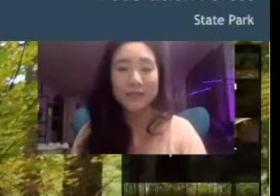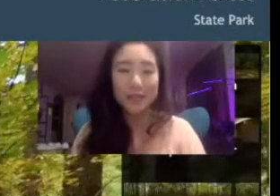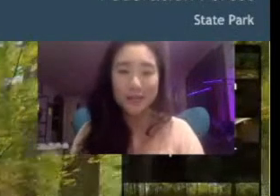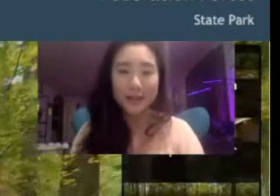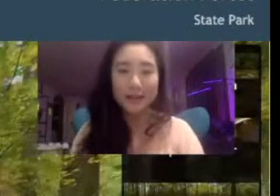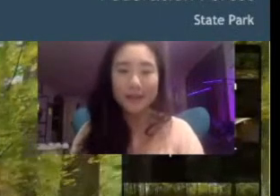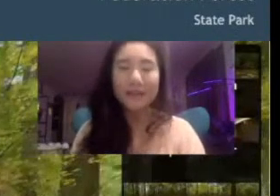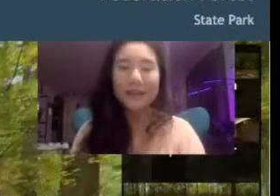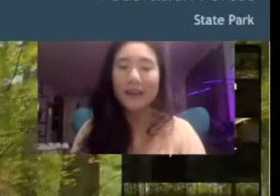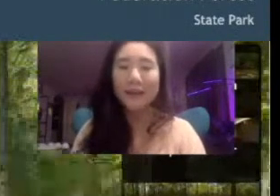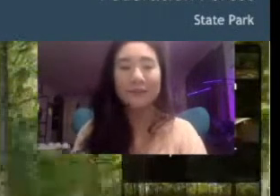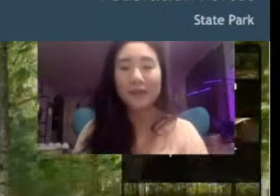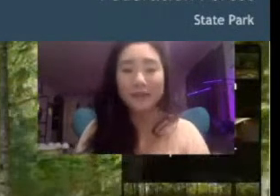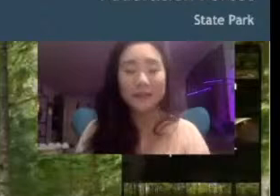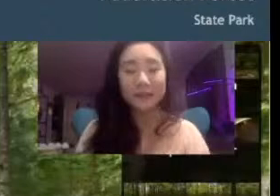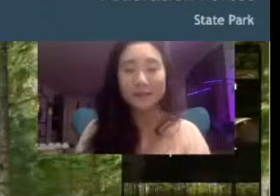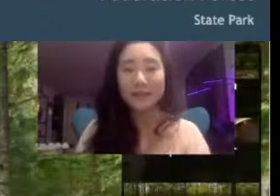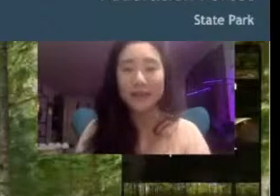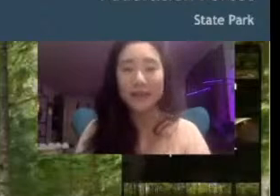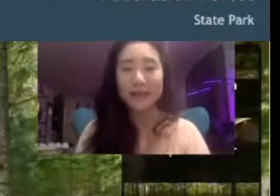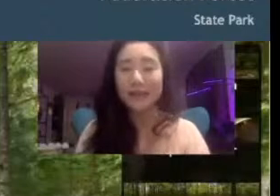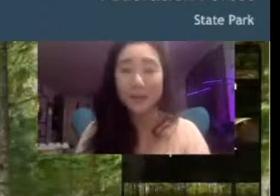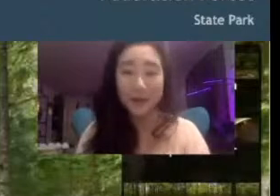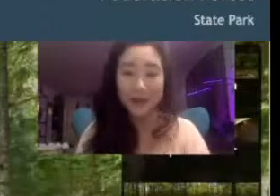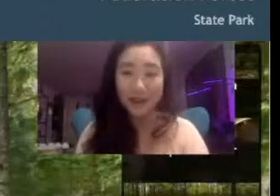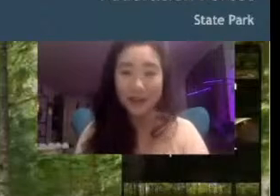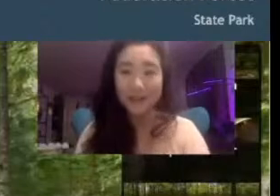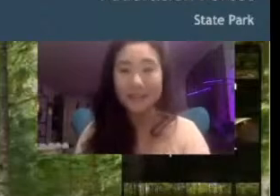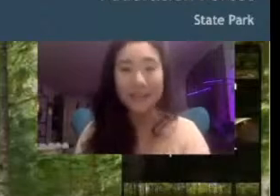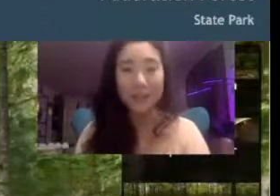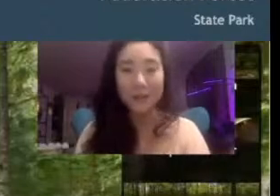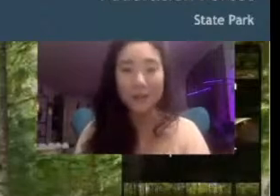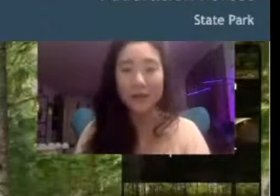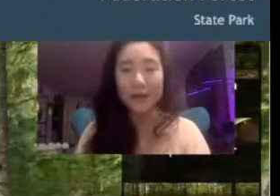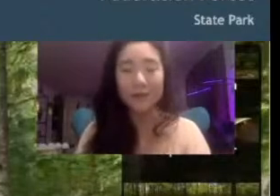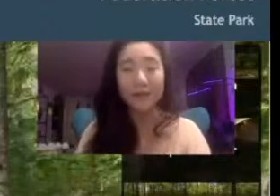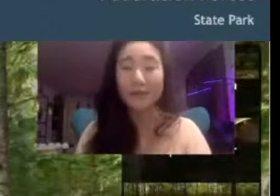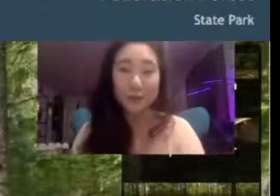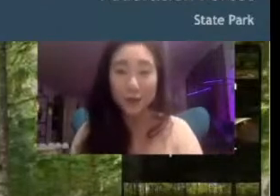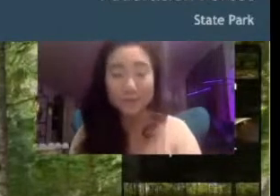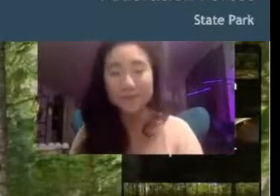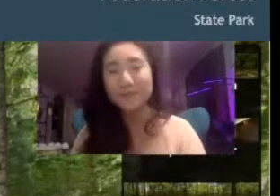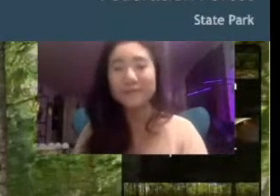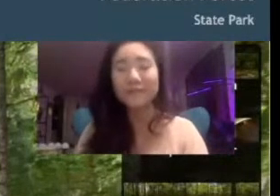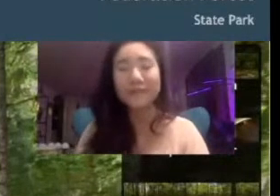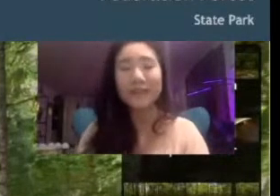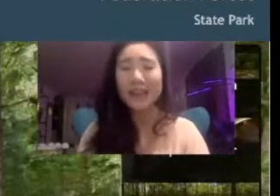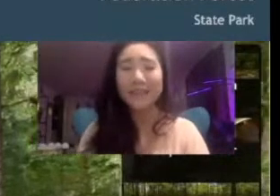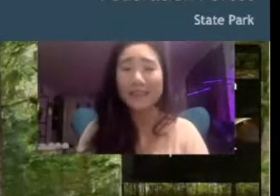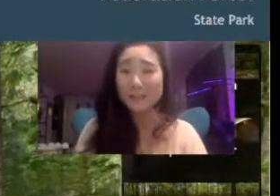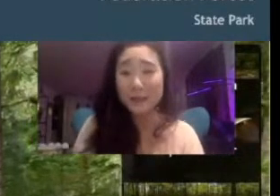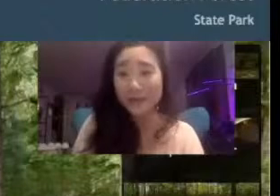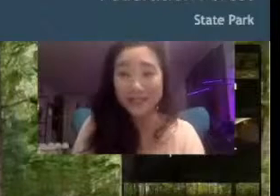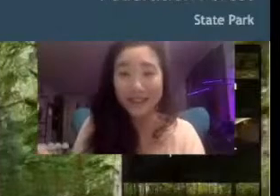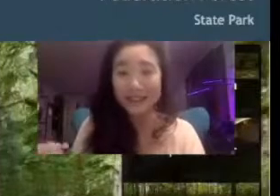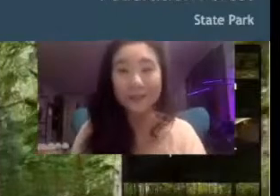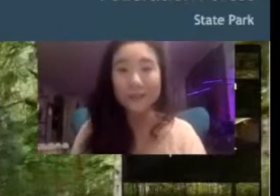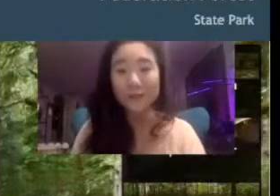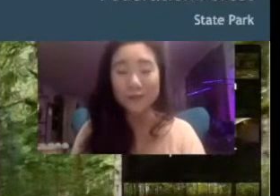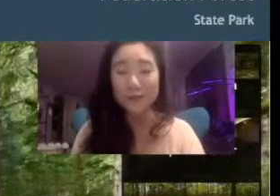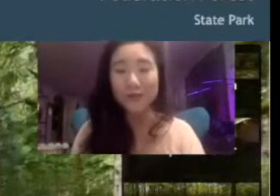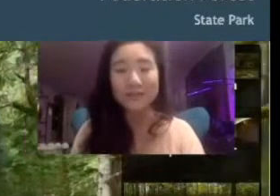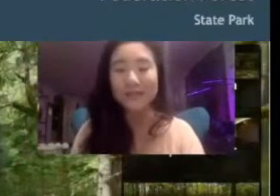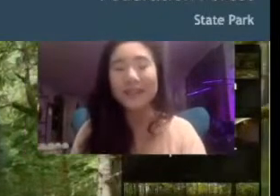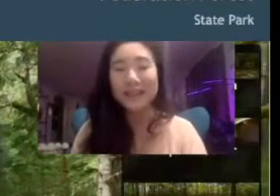It'll take you there. Click on the little hiking man icon to take you on a little trip. And that's pretty much it. That's our